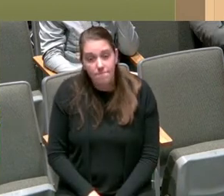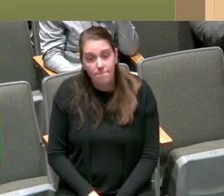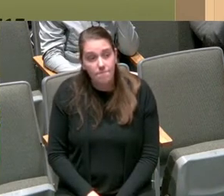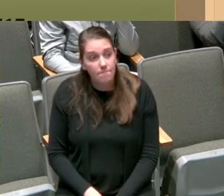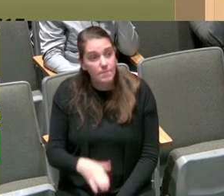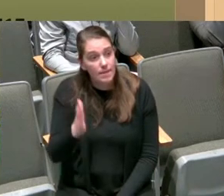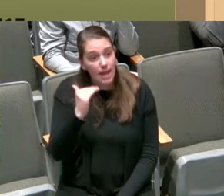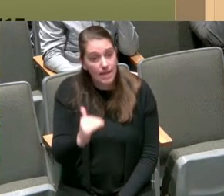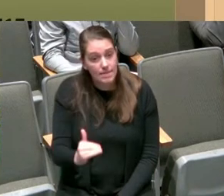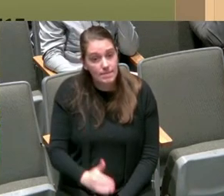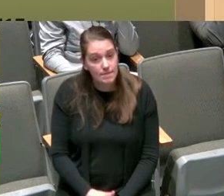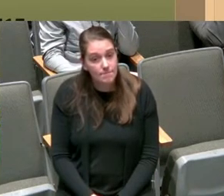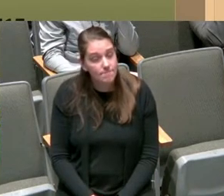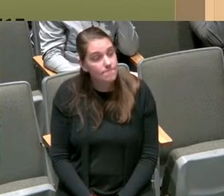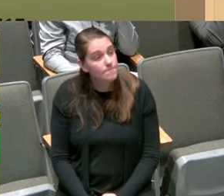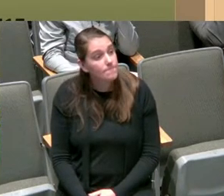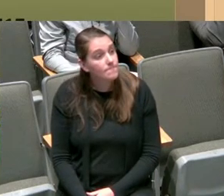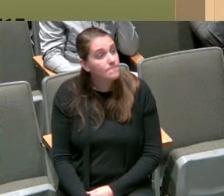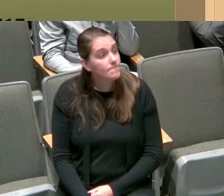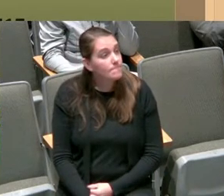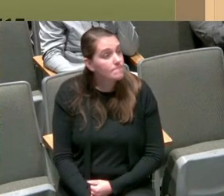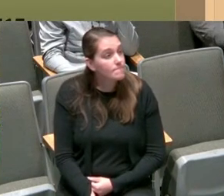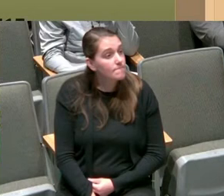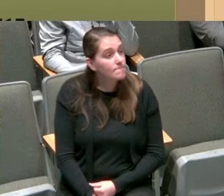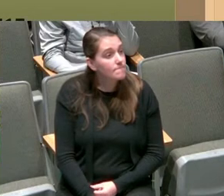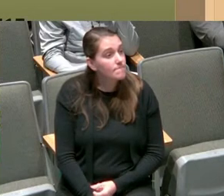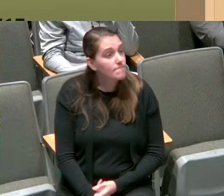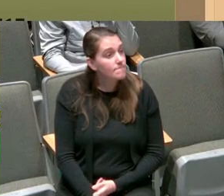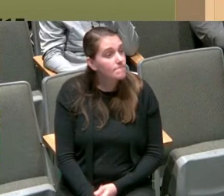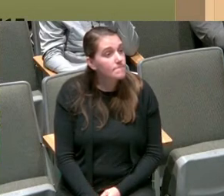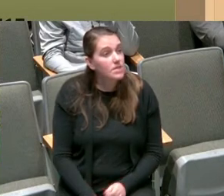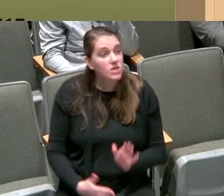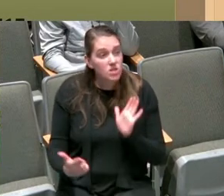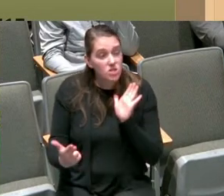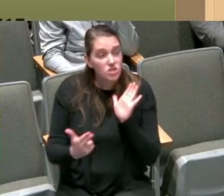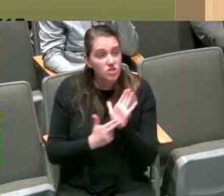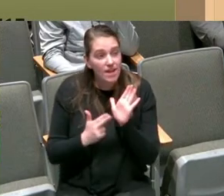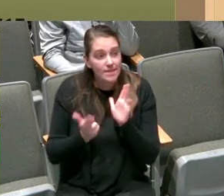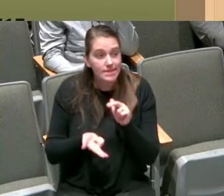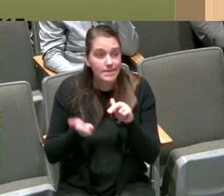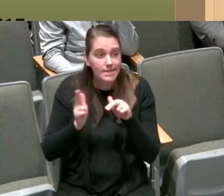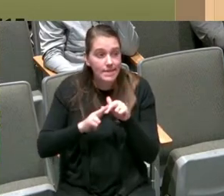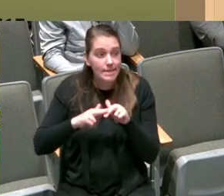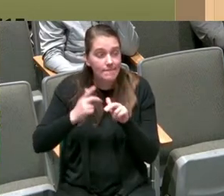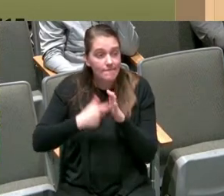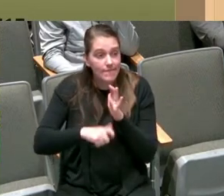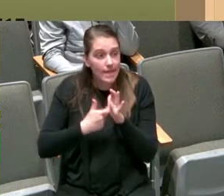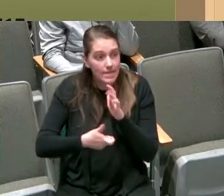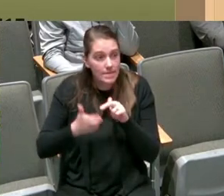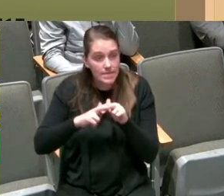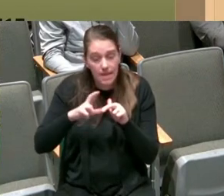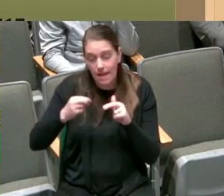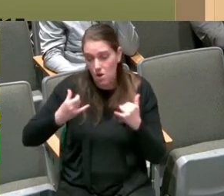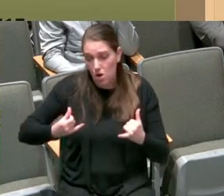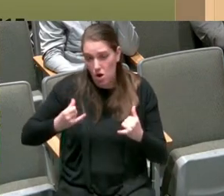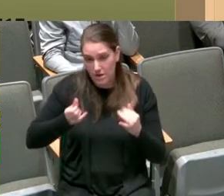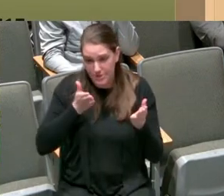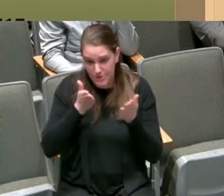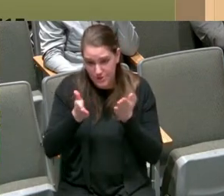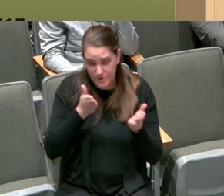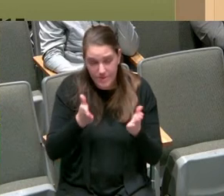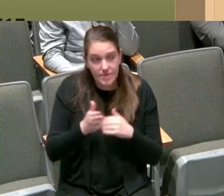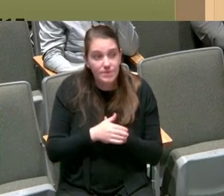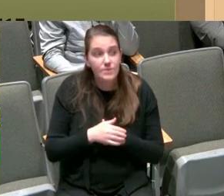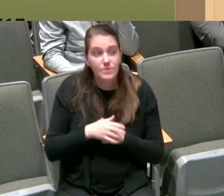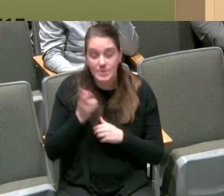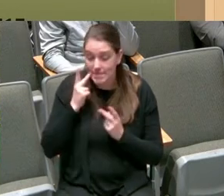next slide for contractual inflation and current Services we're looking at